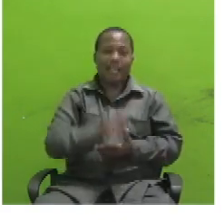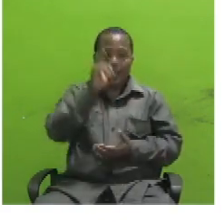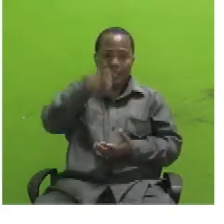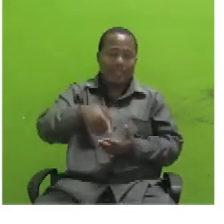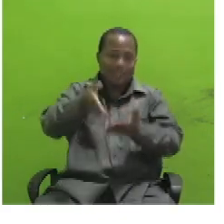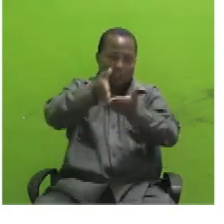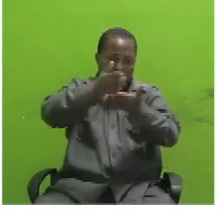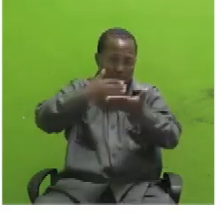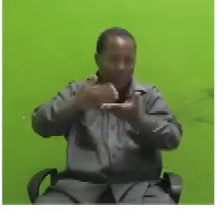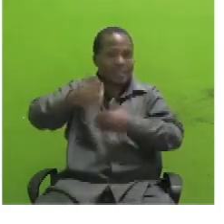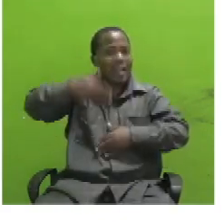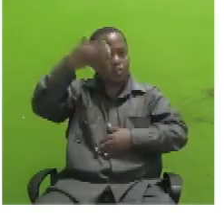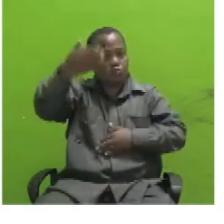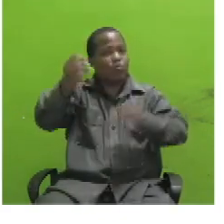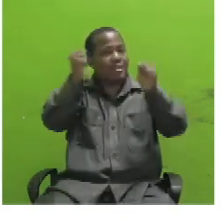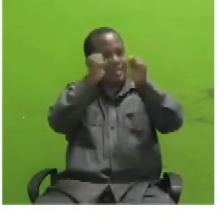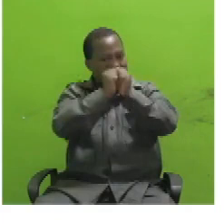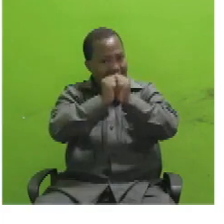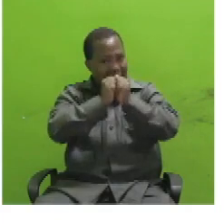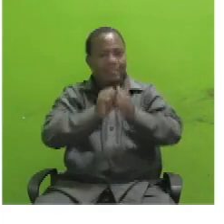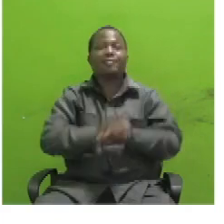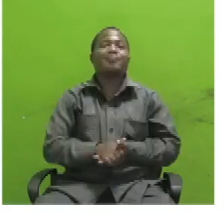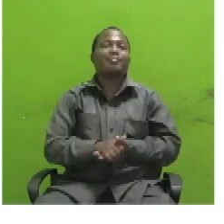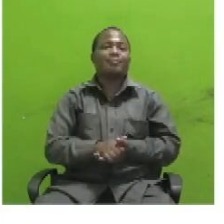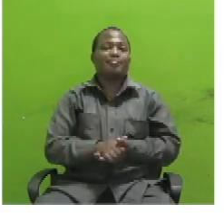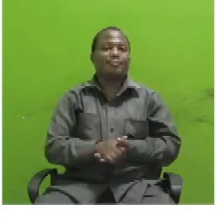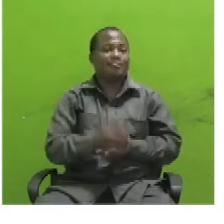It is 9:15.